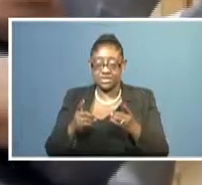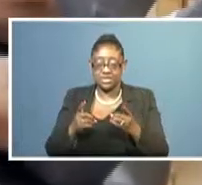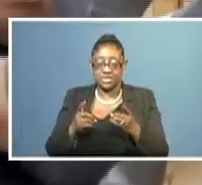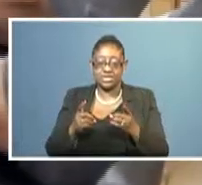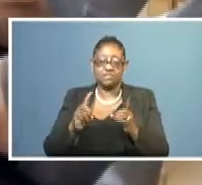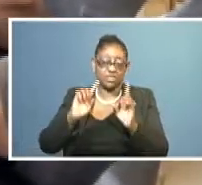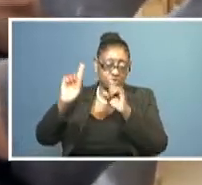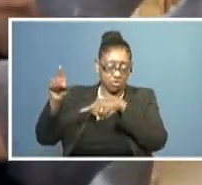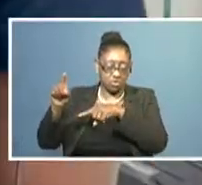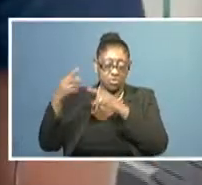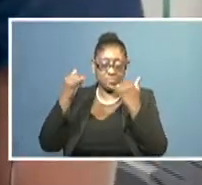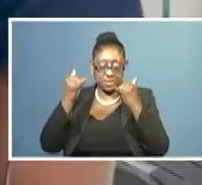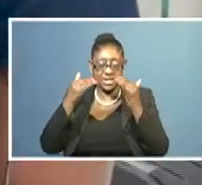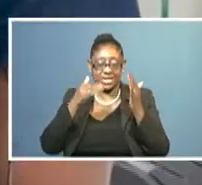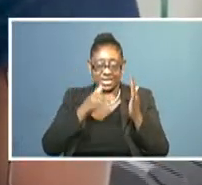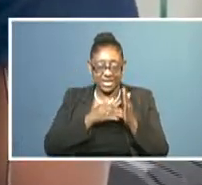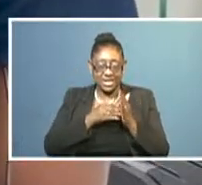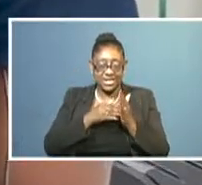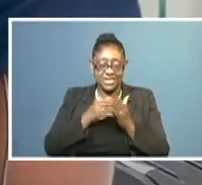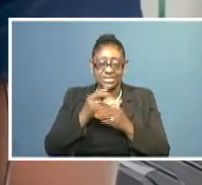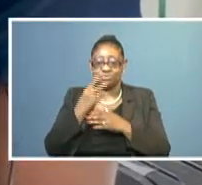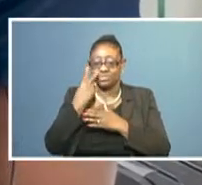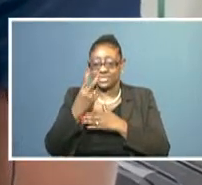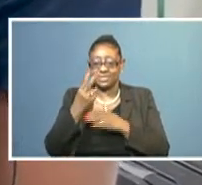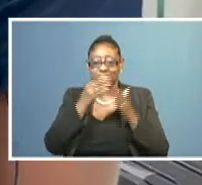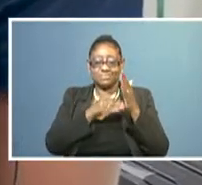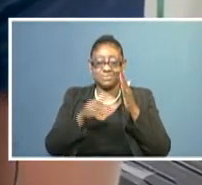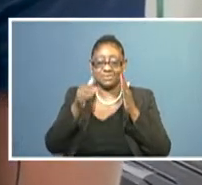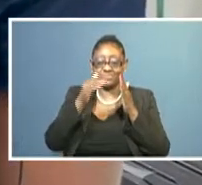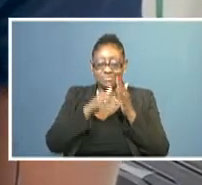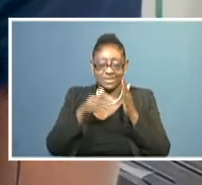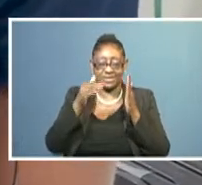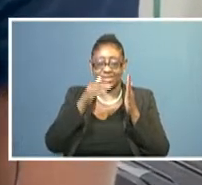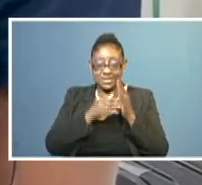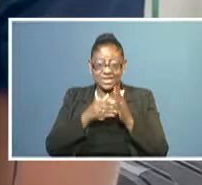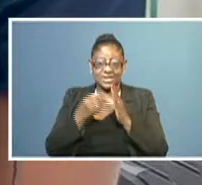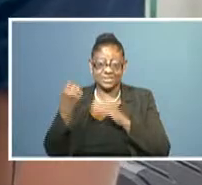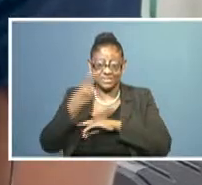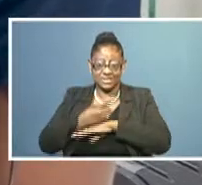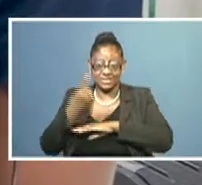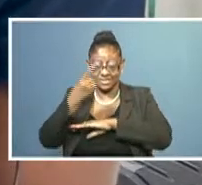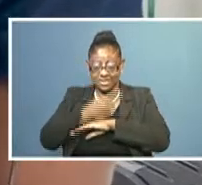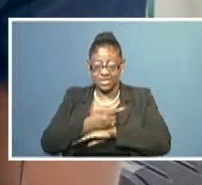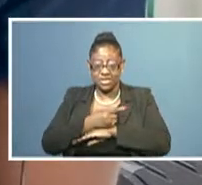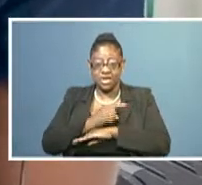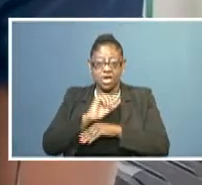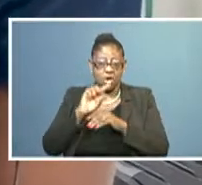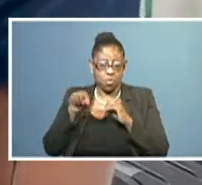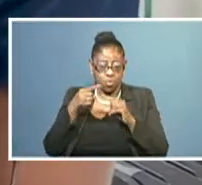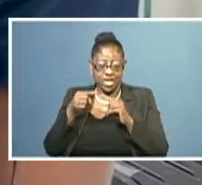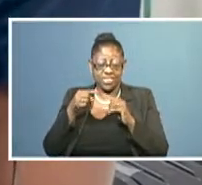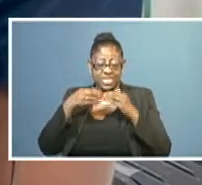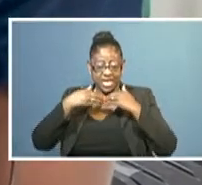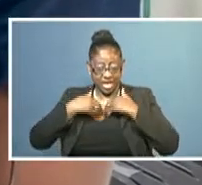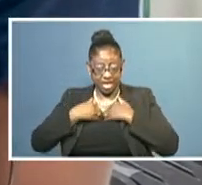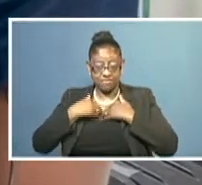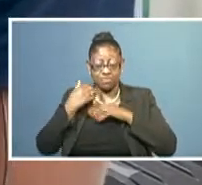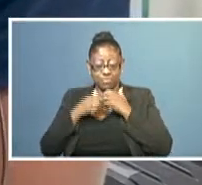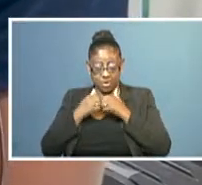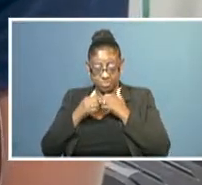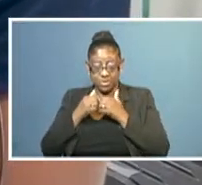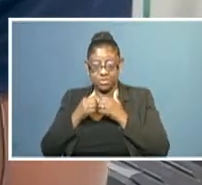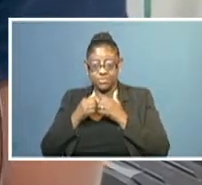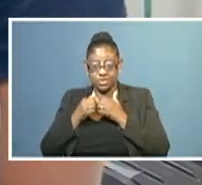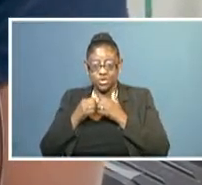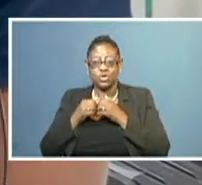can return to play. And we see them day to day. So when they do sustain an injury, we go through their rehab. And a